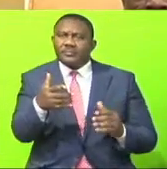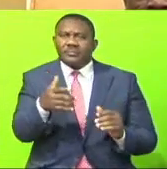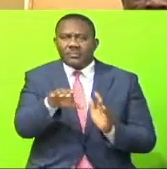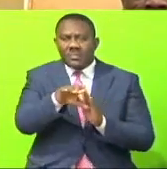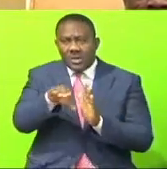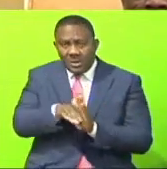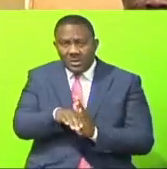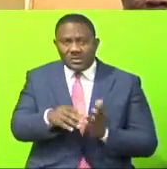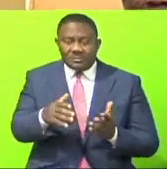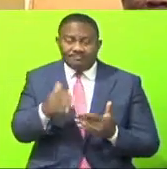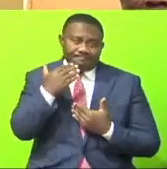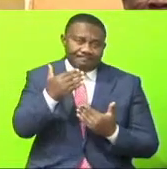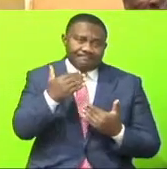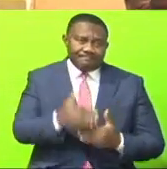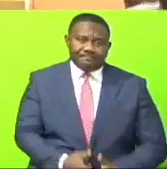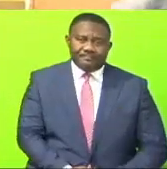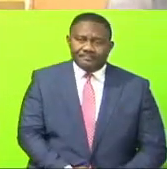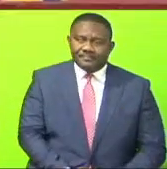Constitution. Thank you very much, Mr. Speaker.